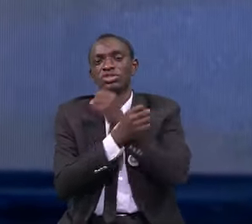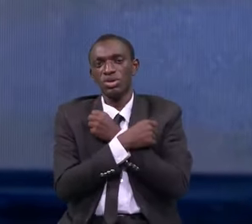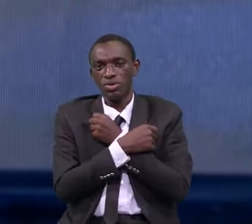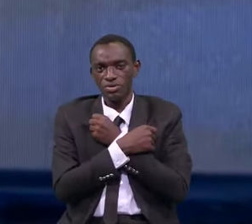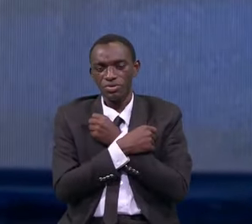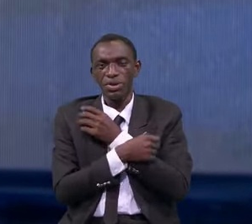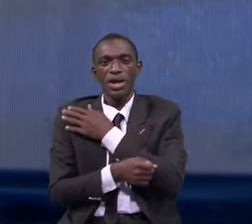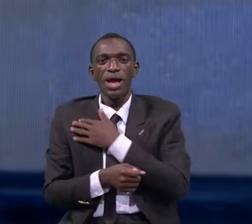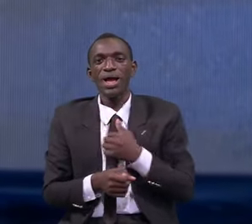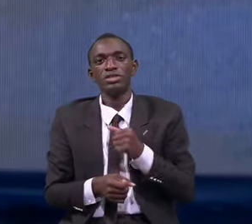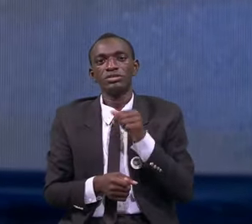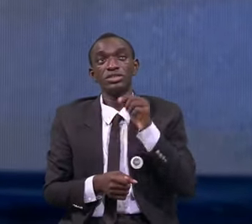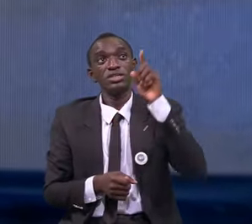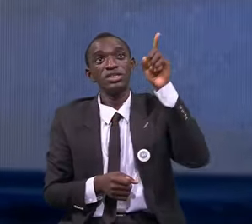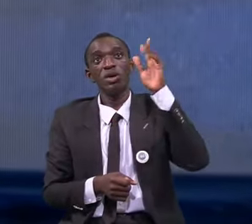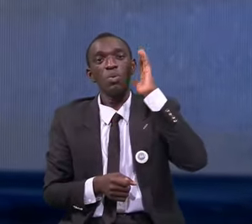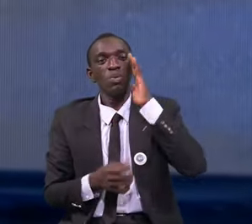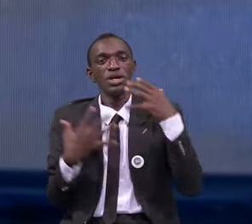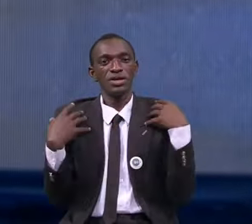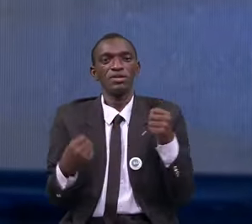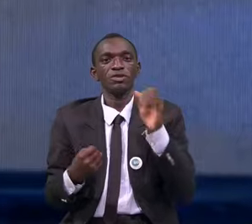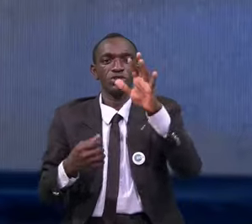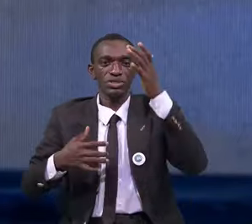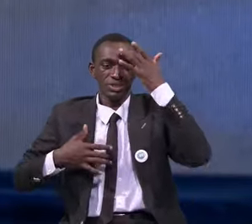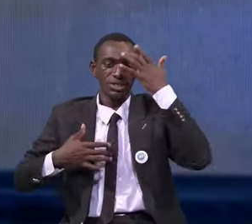And he will heal your sick body.